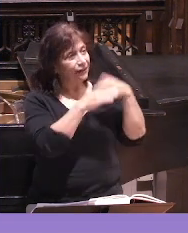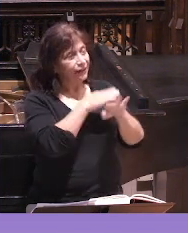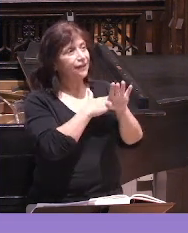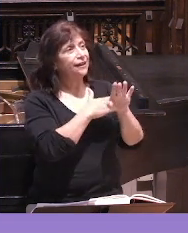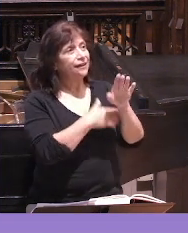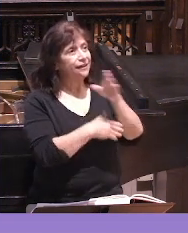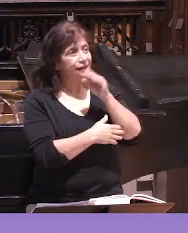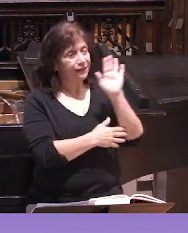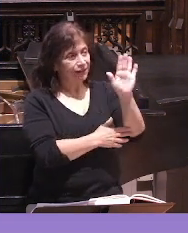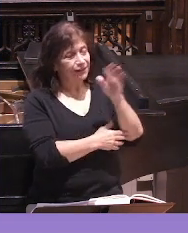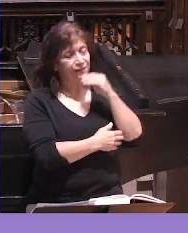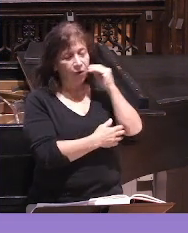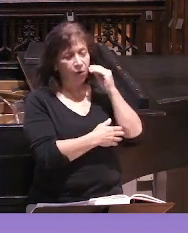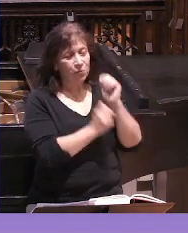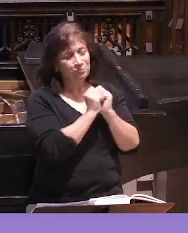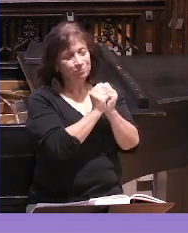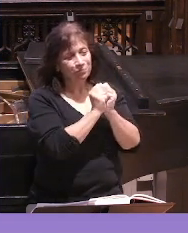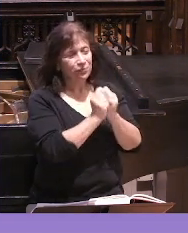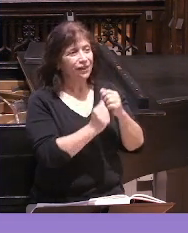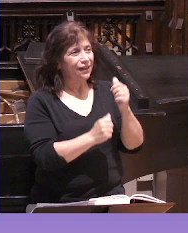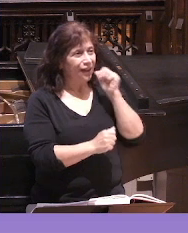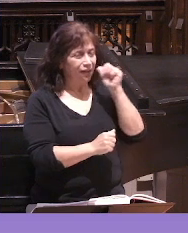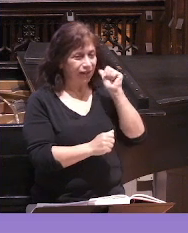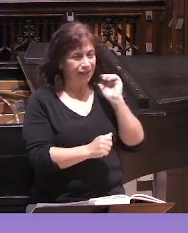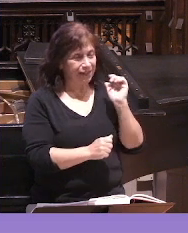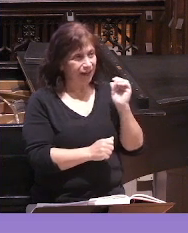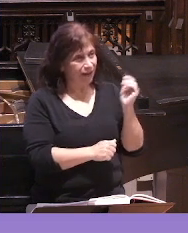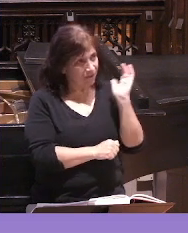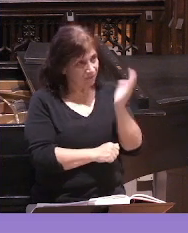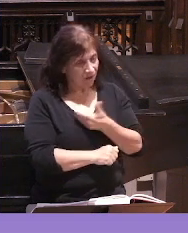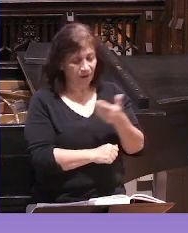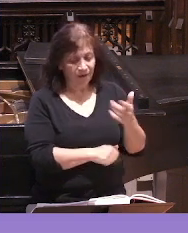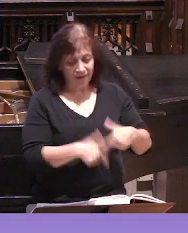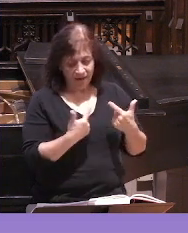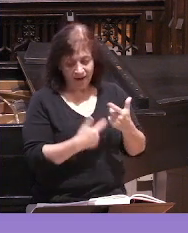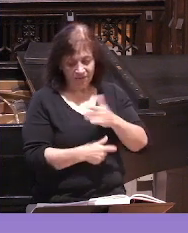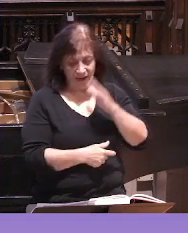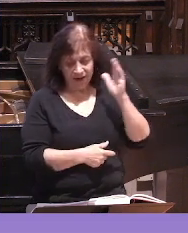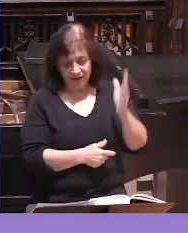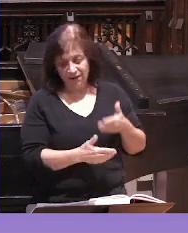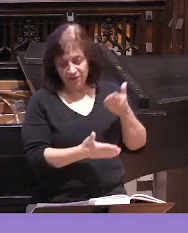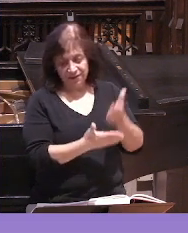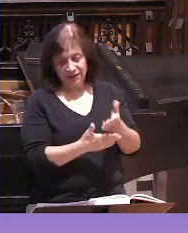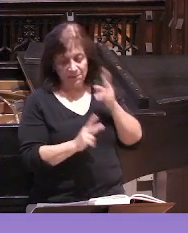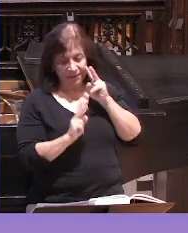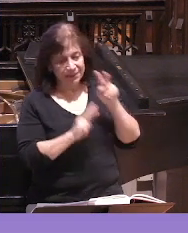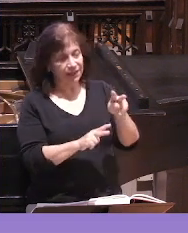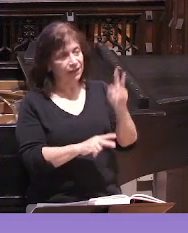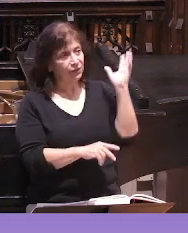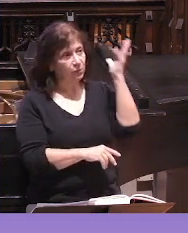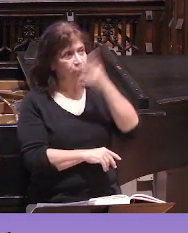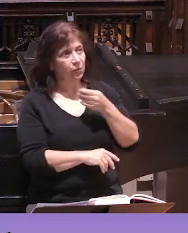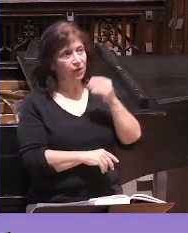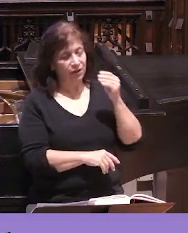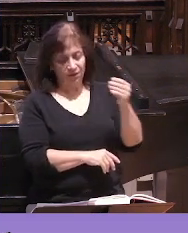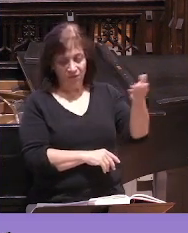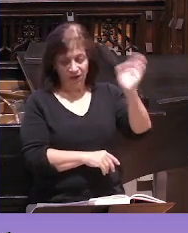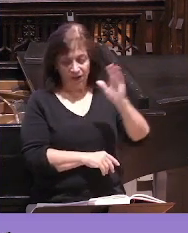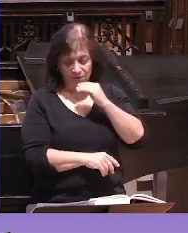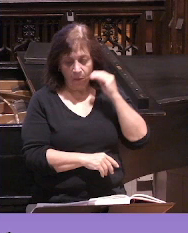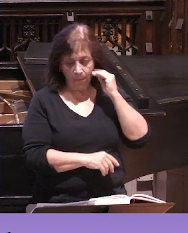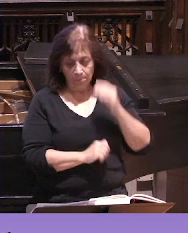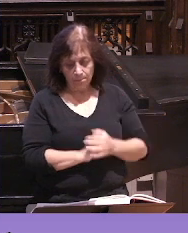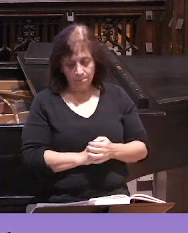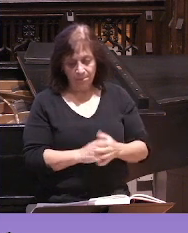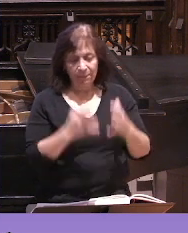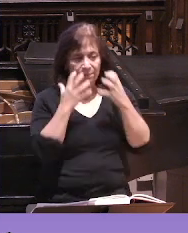place all the days of our life and never cease to behold the beauty of God's home.